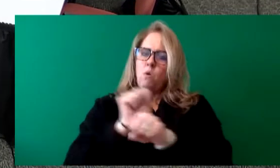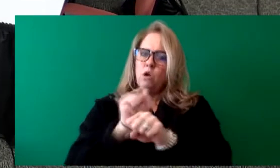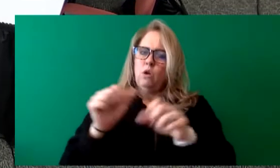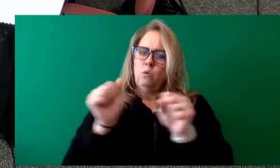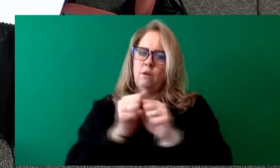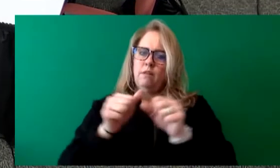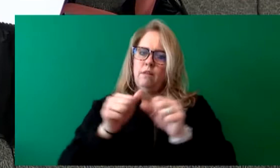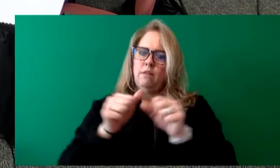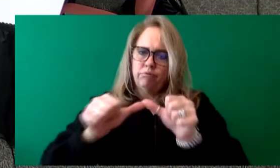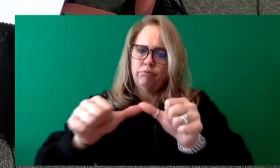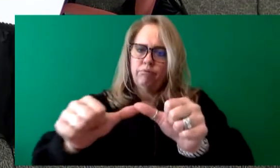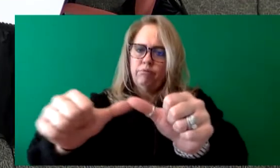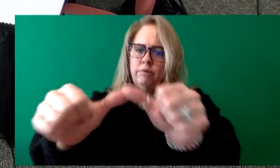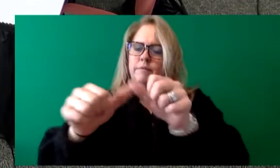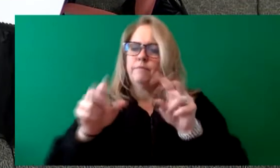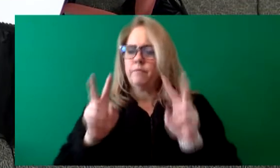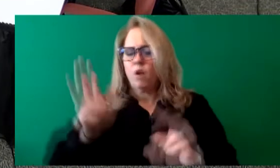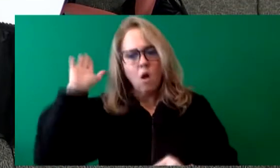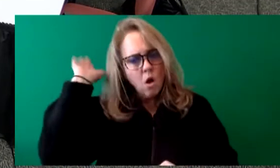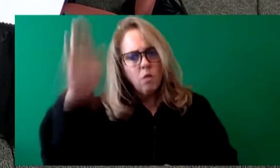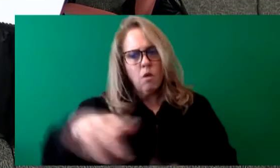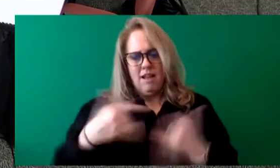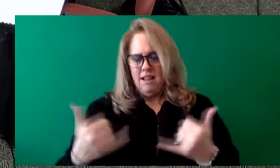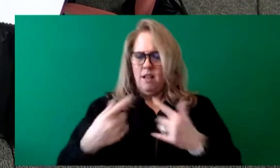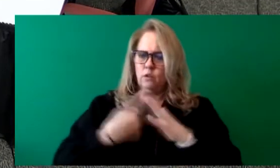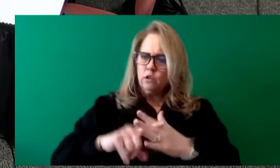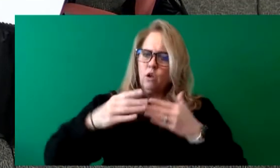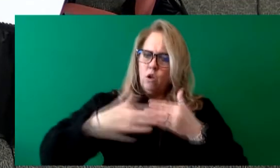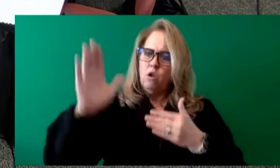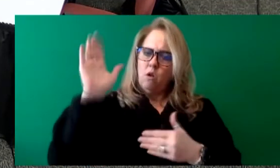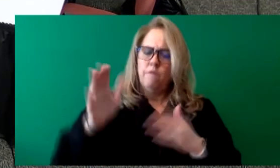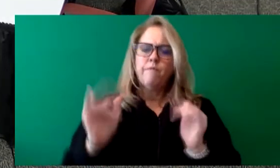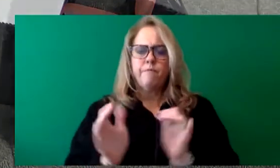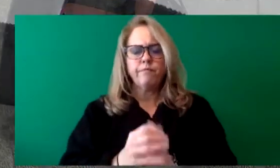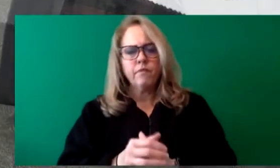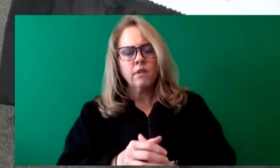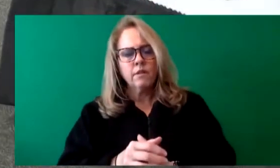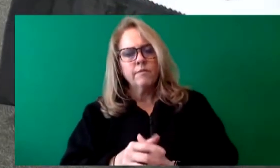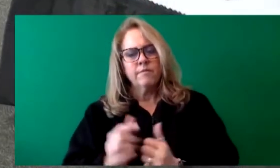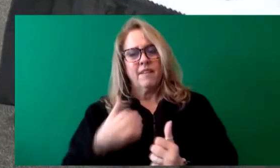length. And we want to thank you very much for this honor.